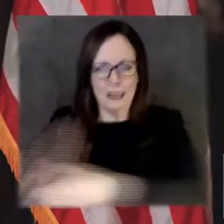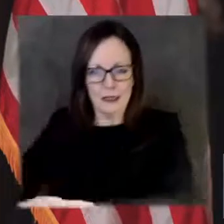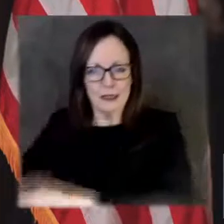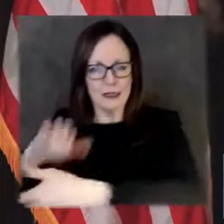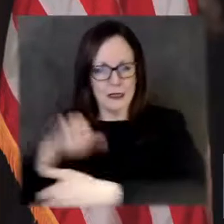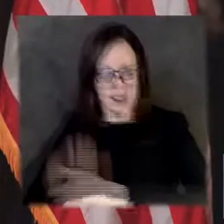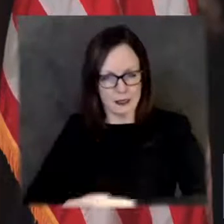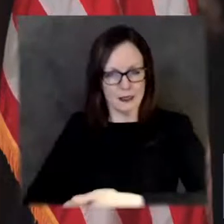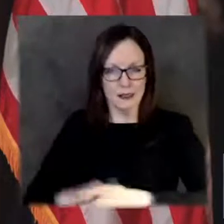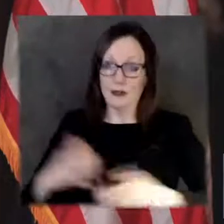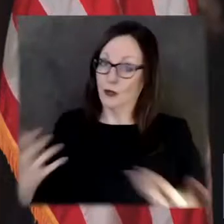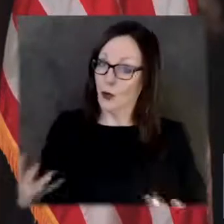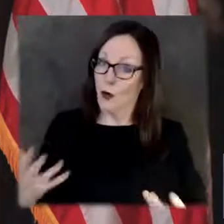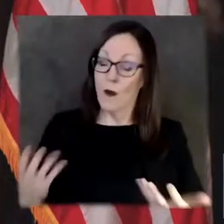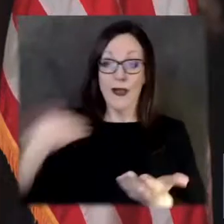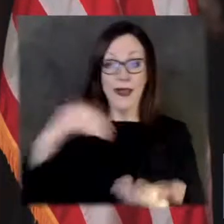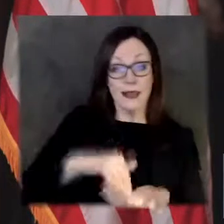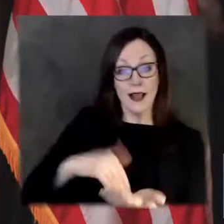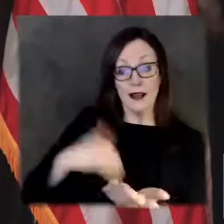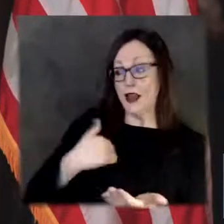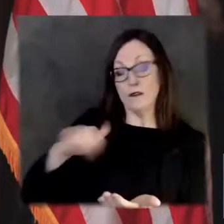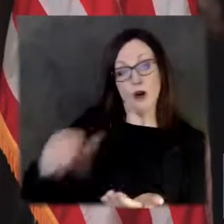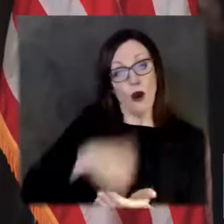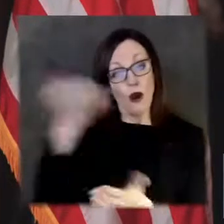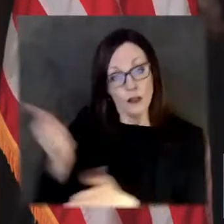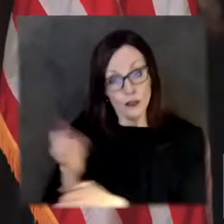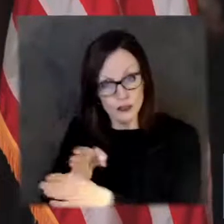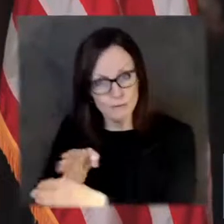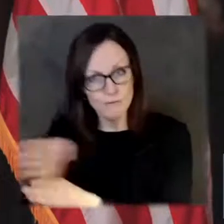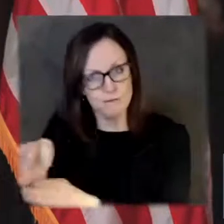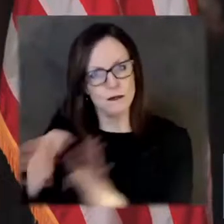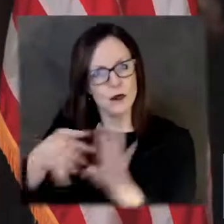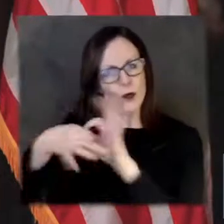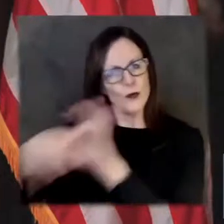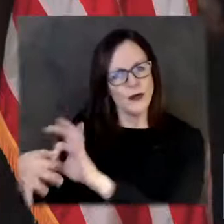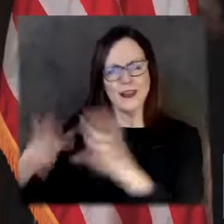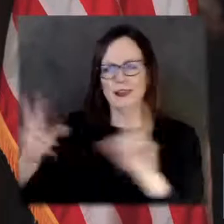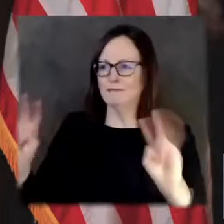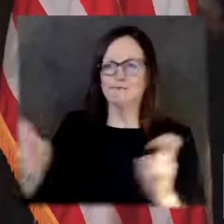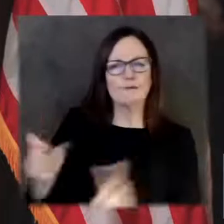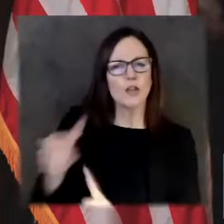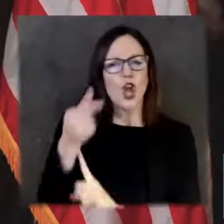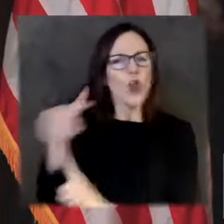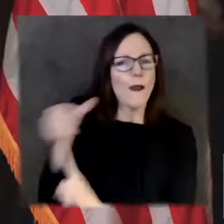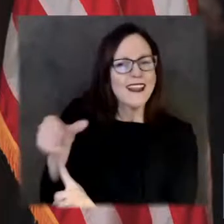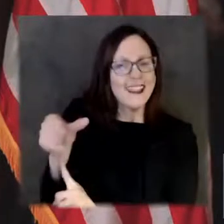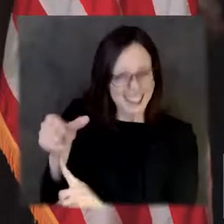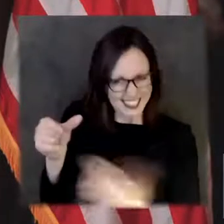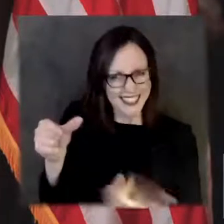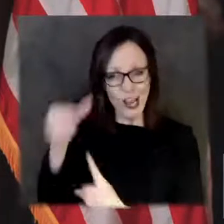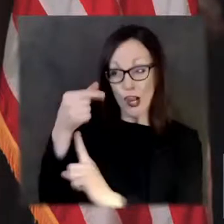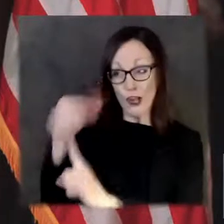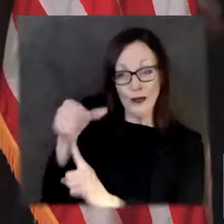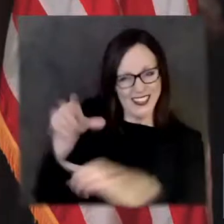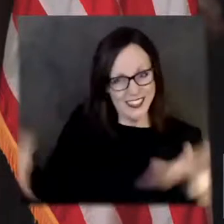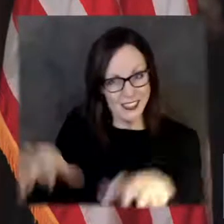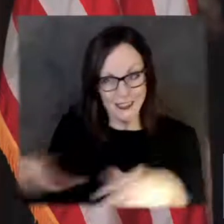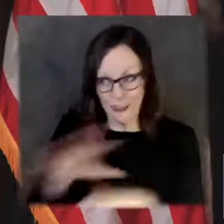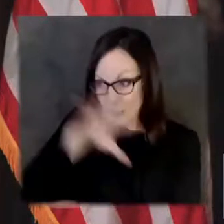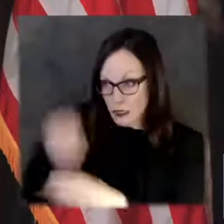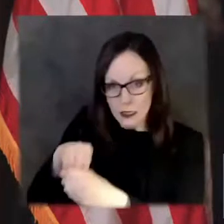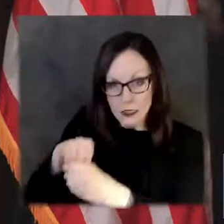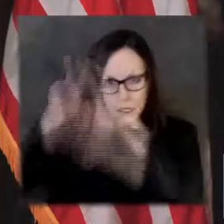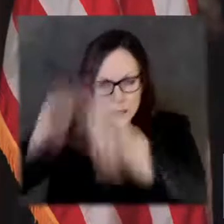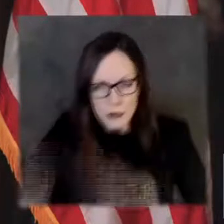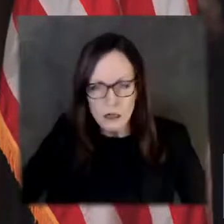in clean jobs and sustainable infrastructure. But we'll need skilled workers to make that happen. That's